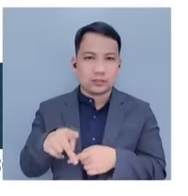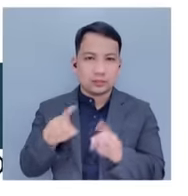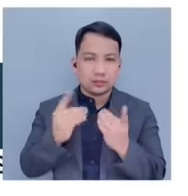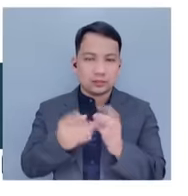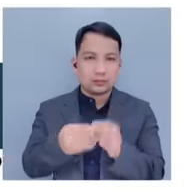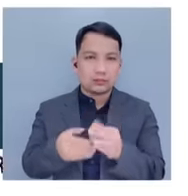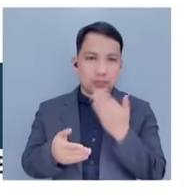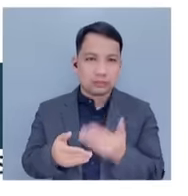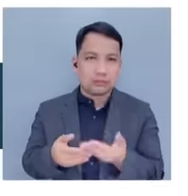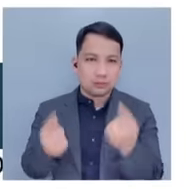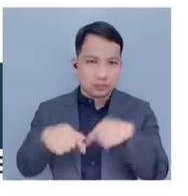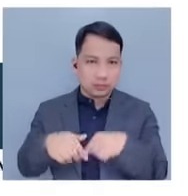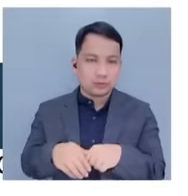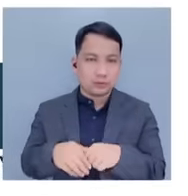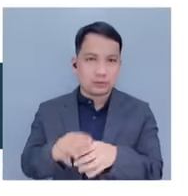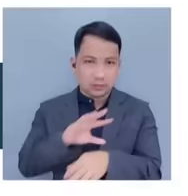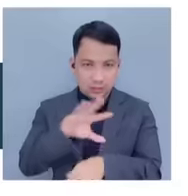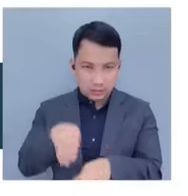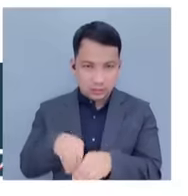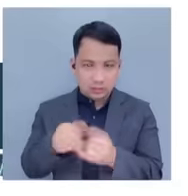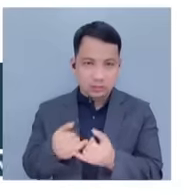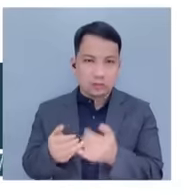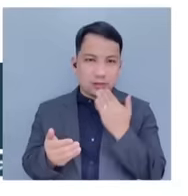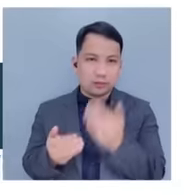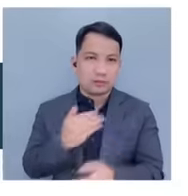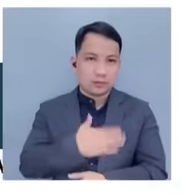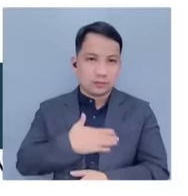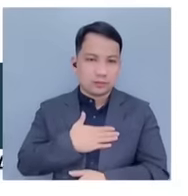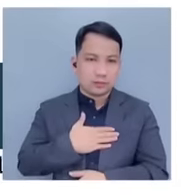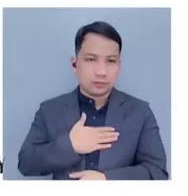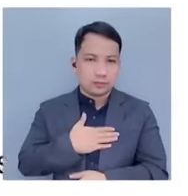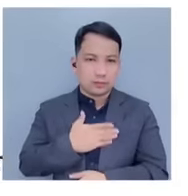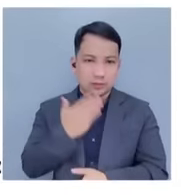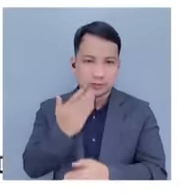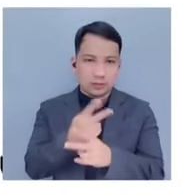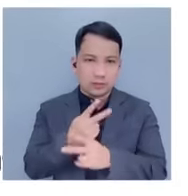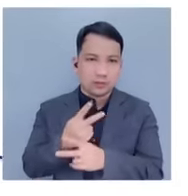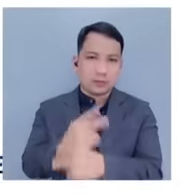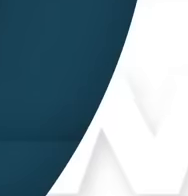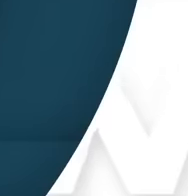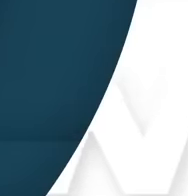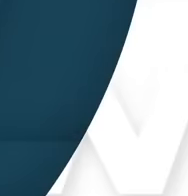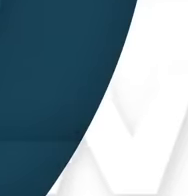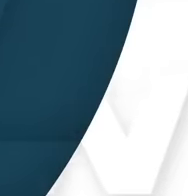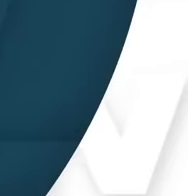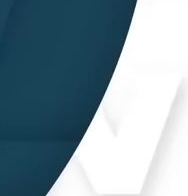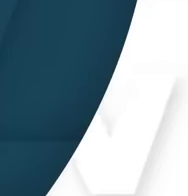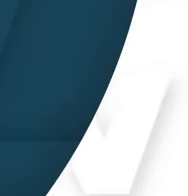much for joining us this noon. Really appreciate your insights. Take care. Many thanks.